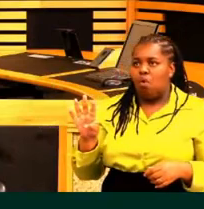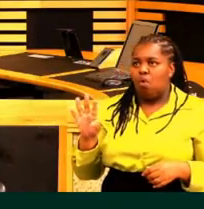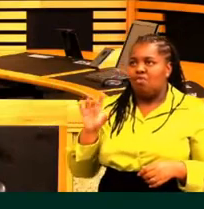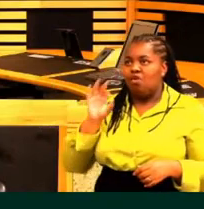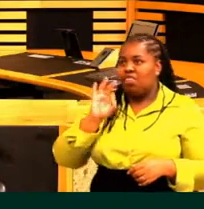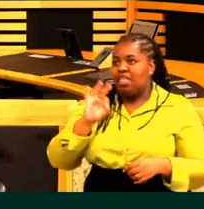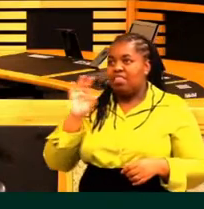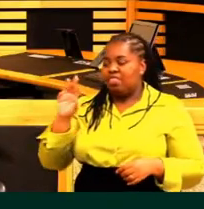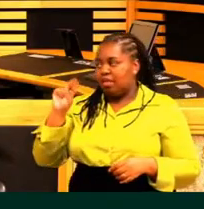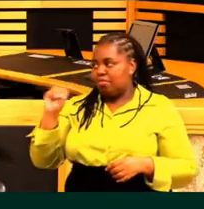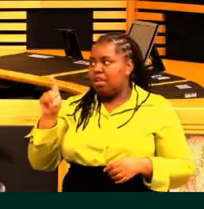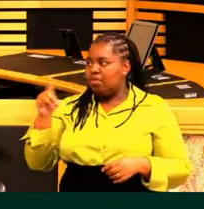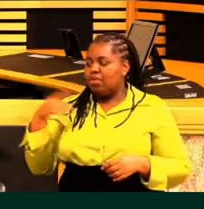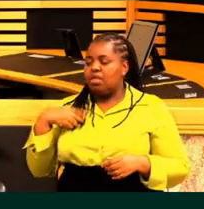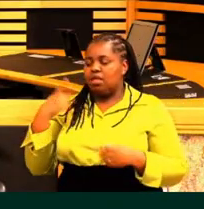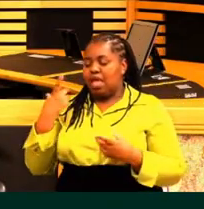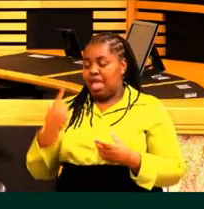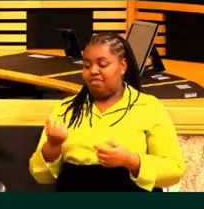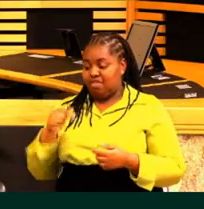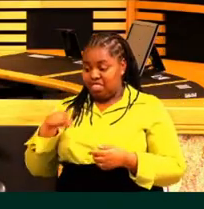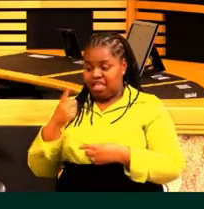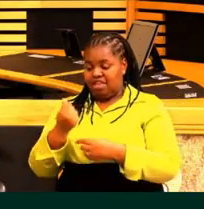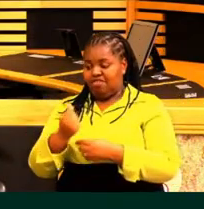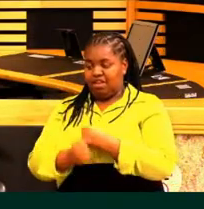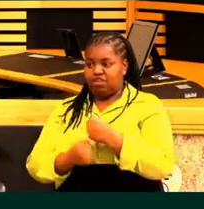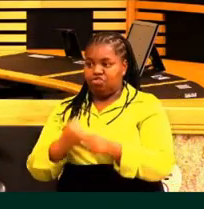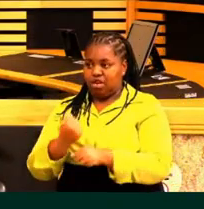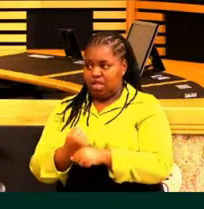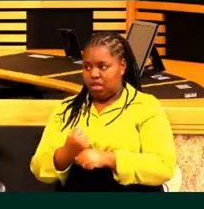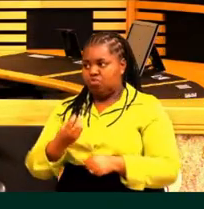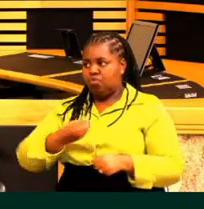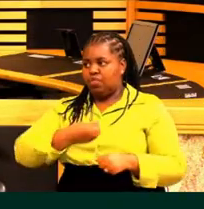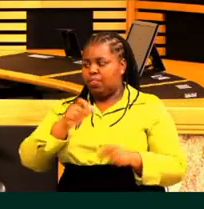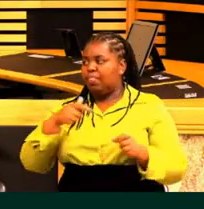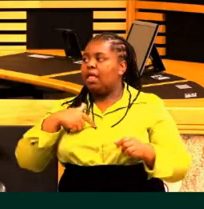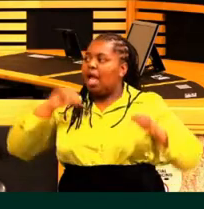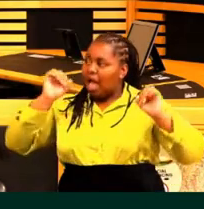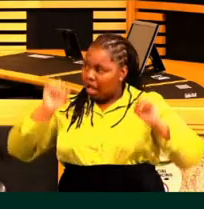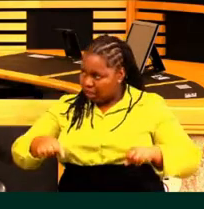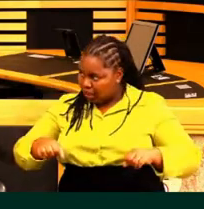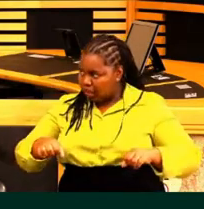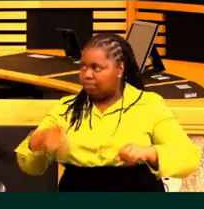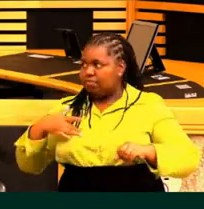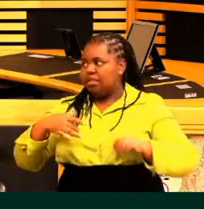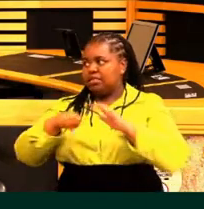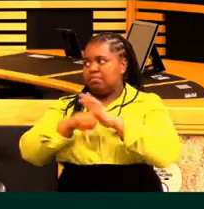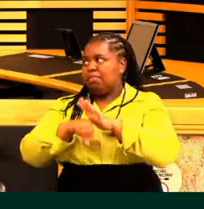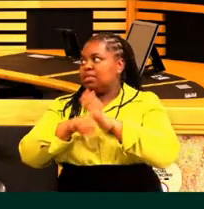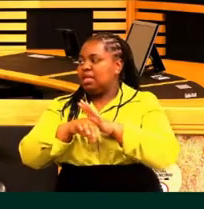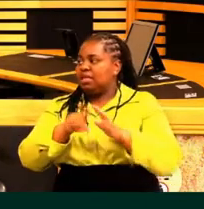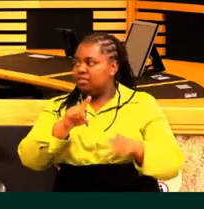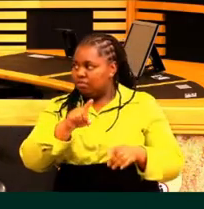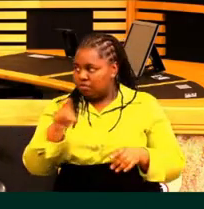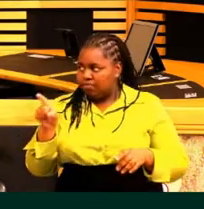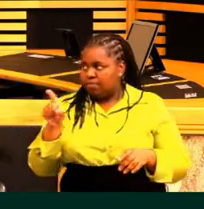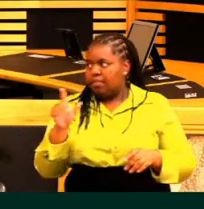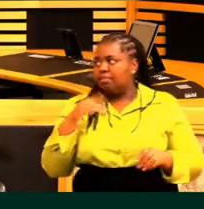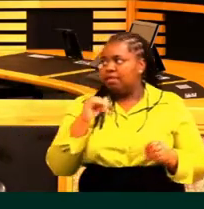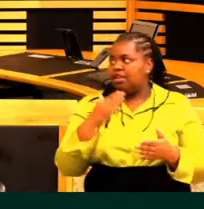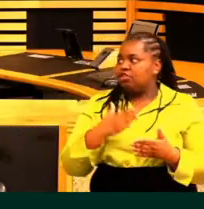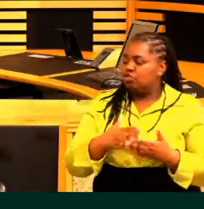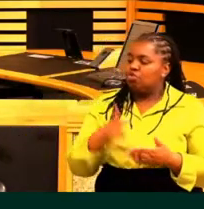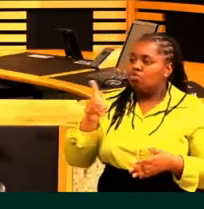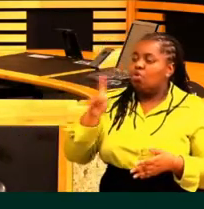million that is available in this financial year to be given to young people I agree let's Market those let's get to those